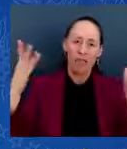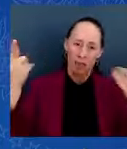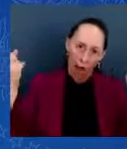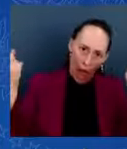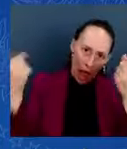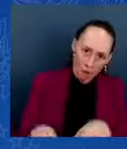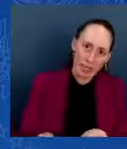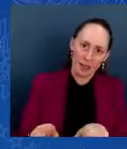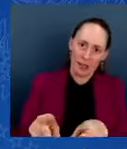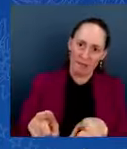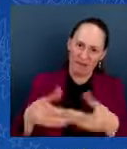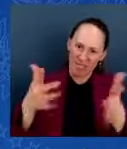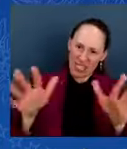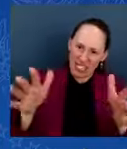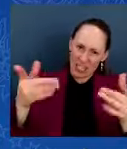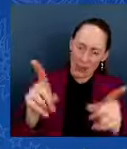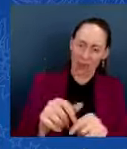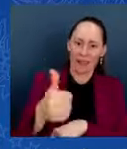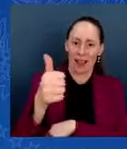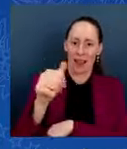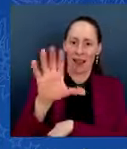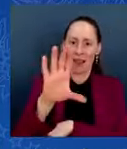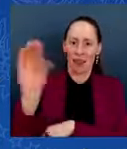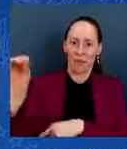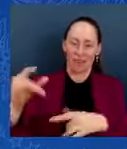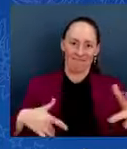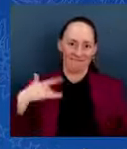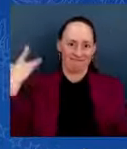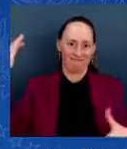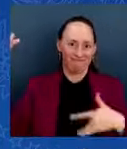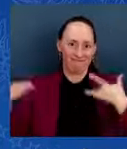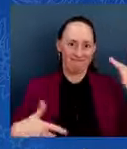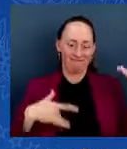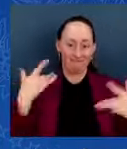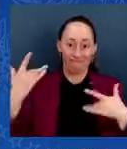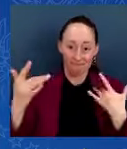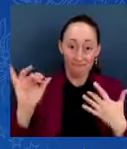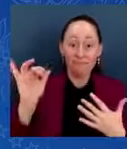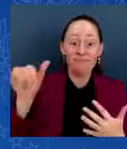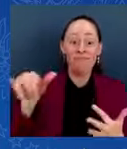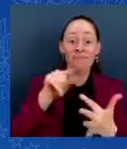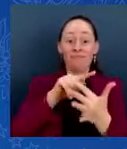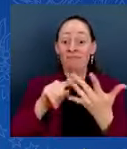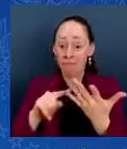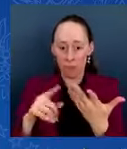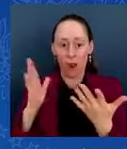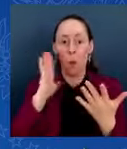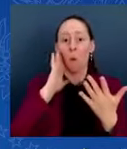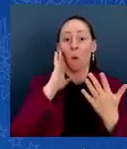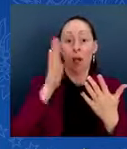The new lower prices for all 10 drugs will go into effect in January of 2026,